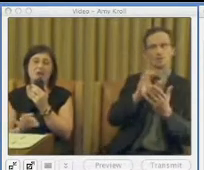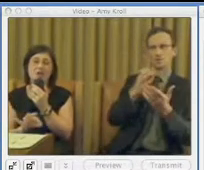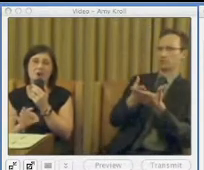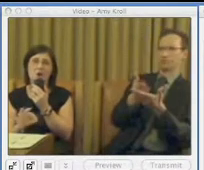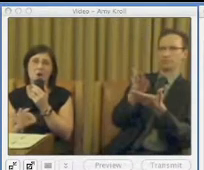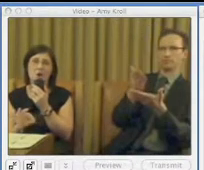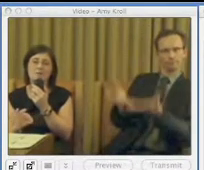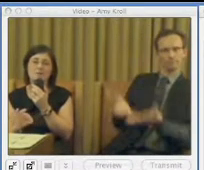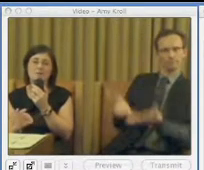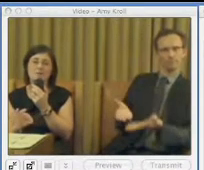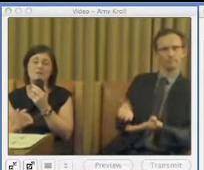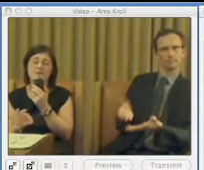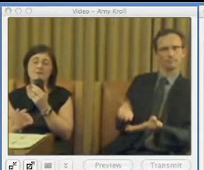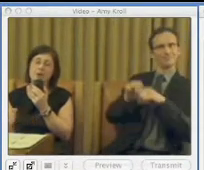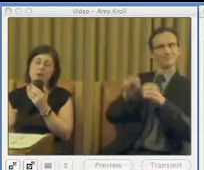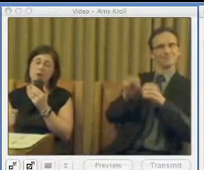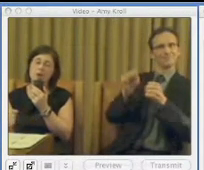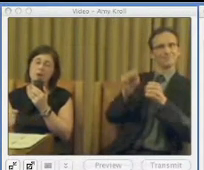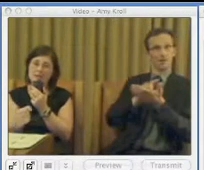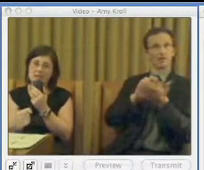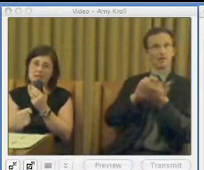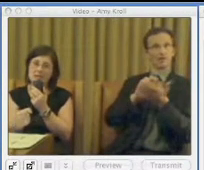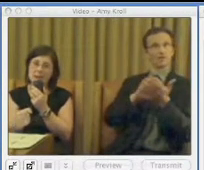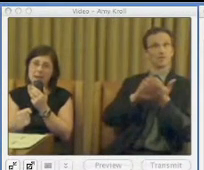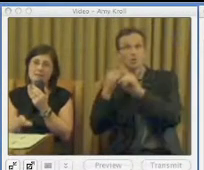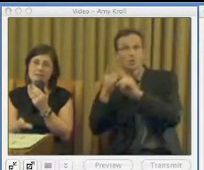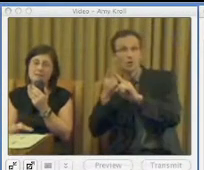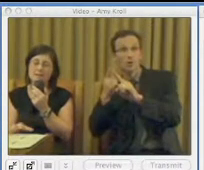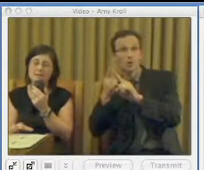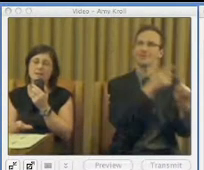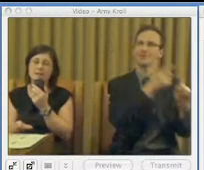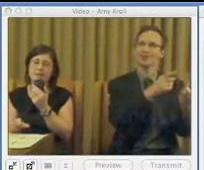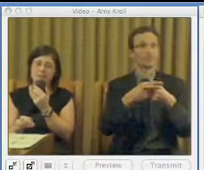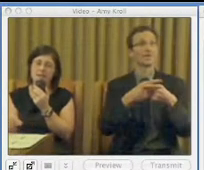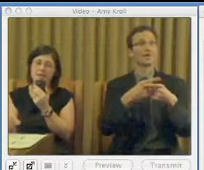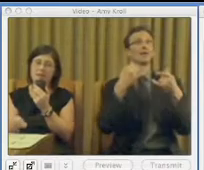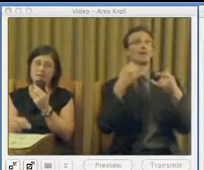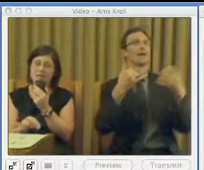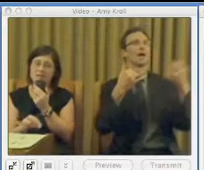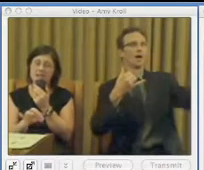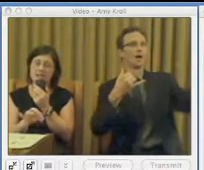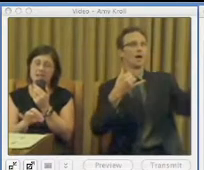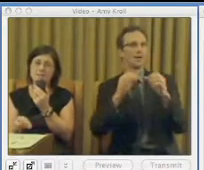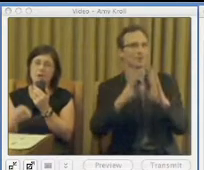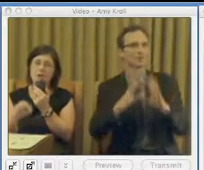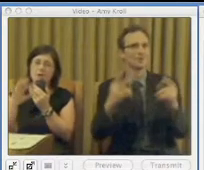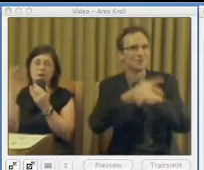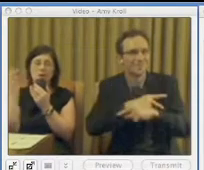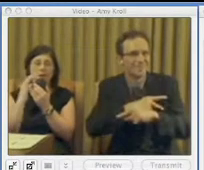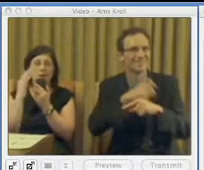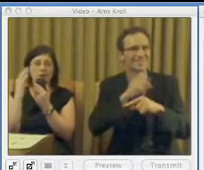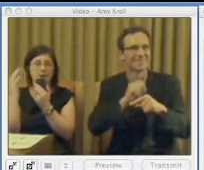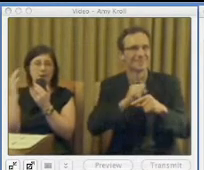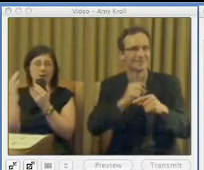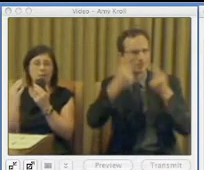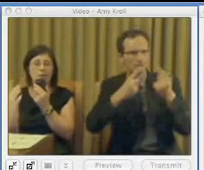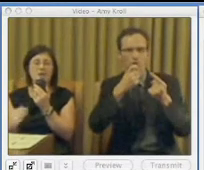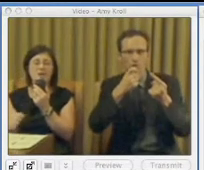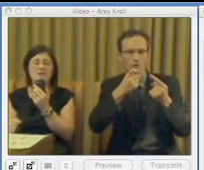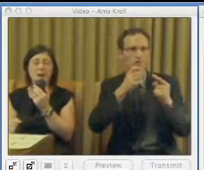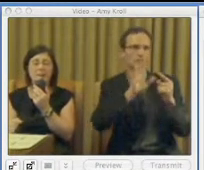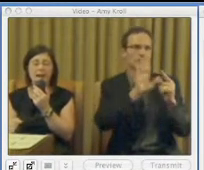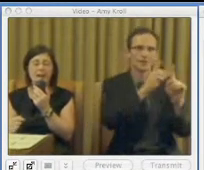So not everybody has a shared goal. So when you put an interpreter into that mix, that's something that we need to consider.